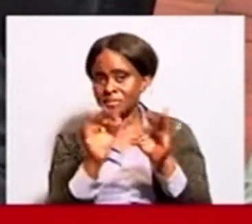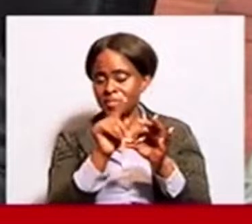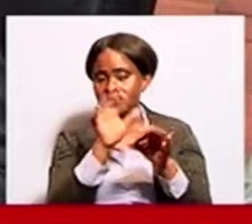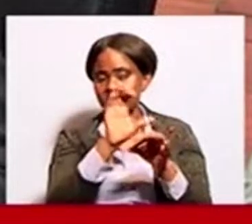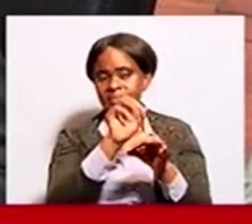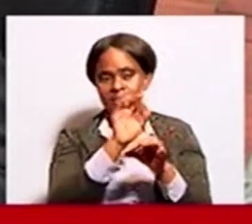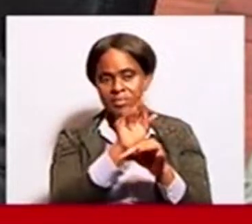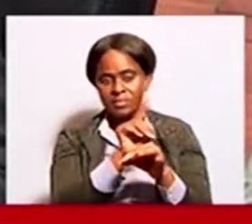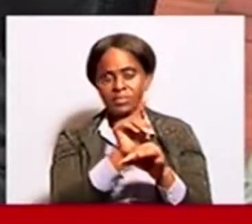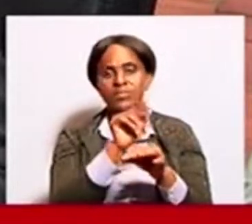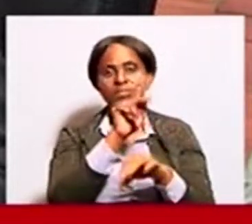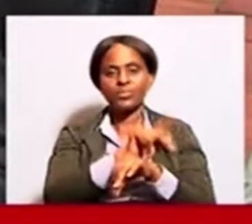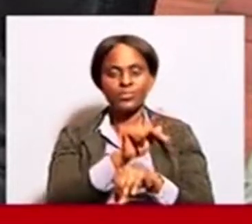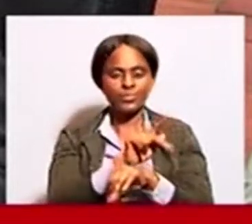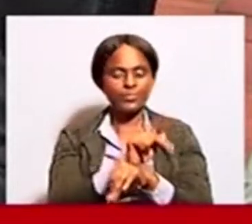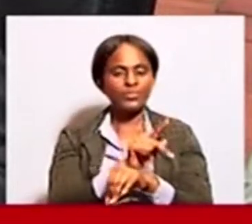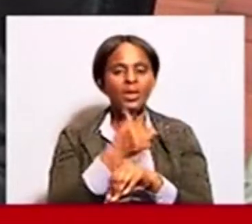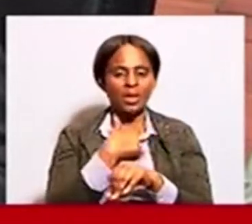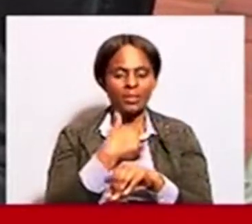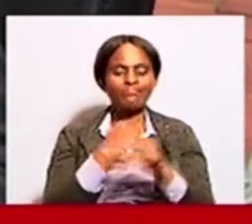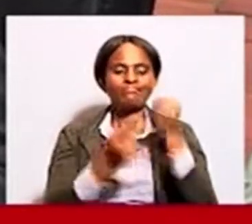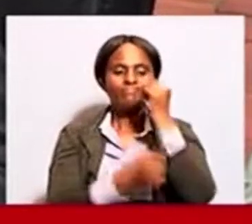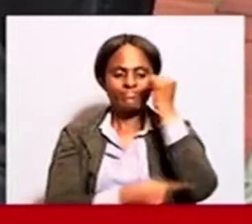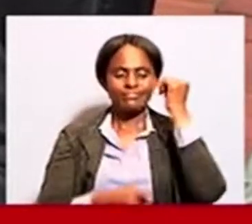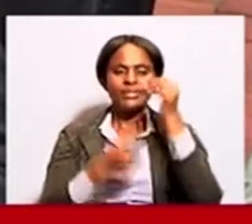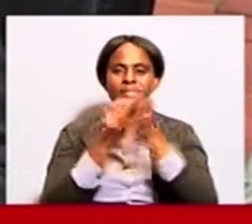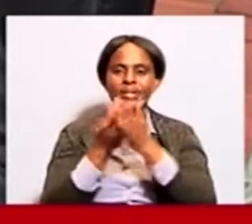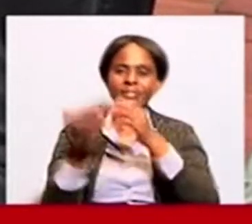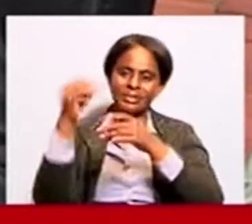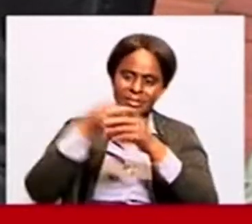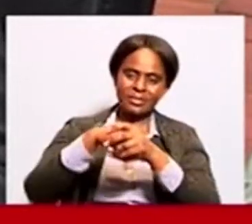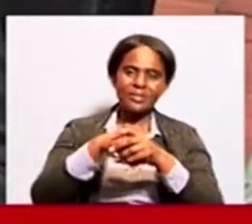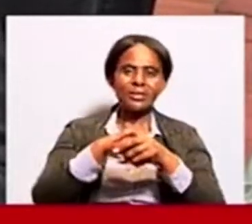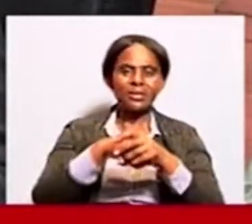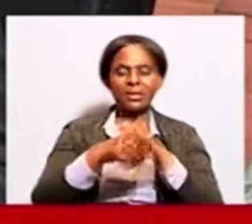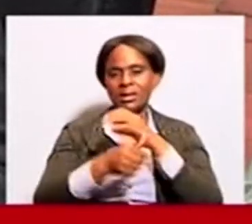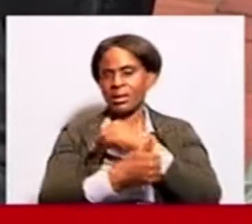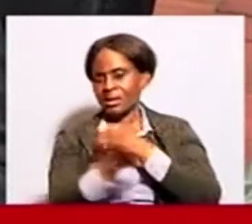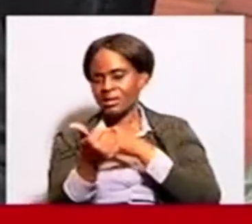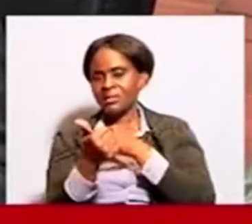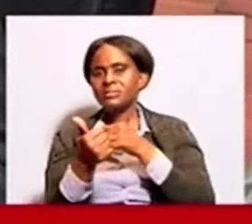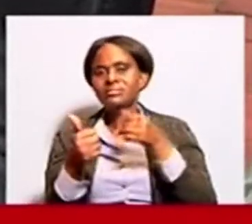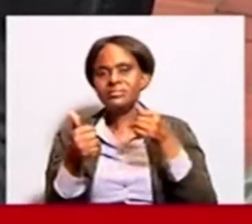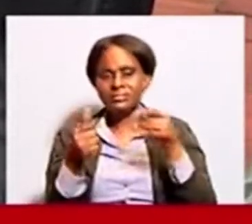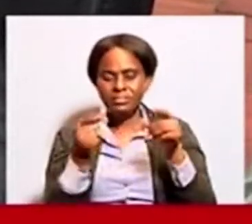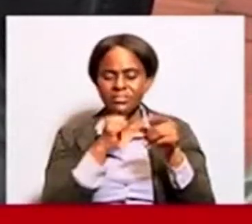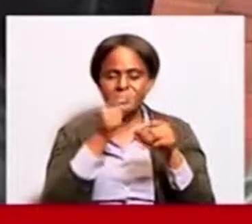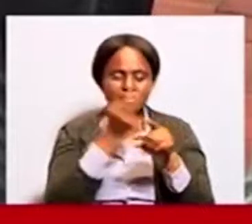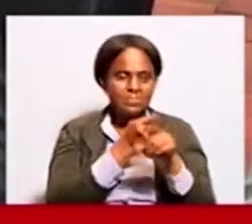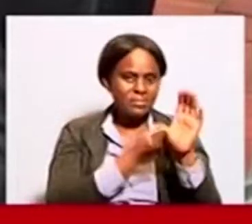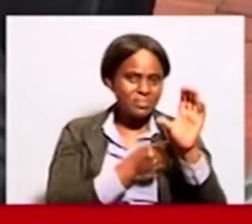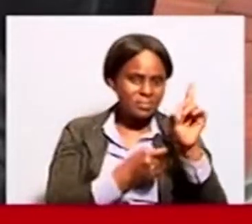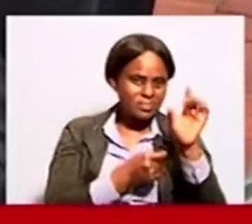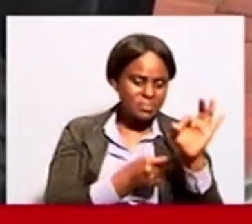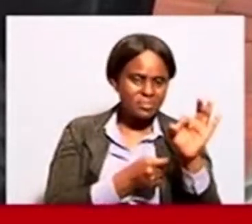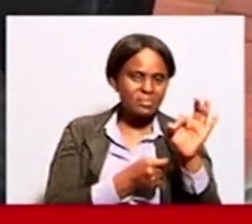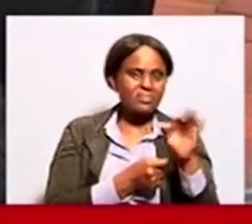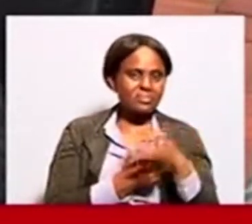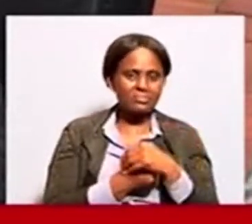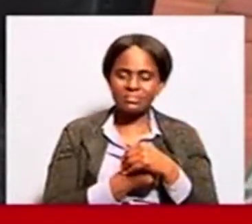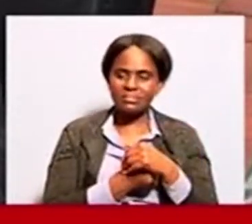CDF projects, there is a temptation some monies are coming from there. Allowances sometimes they're coming not from CDF.